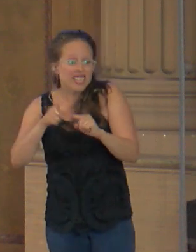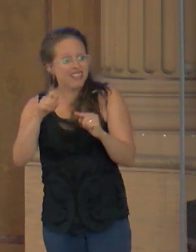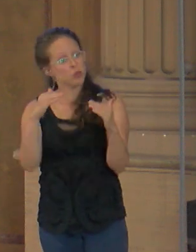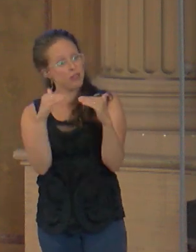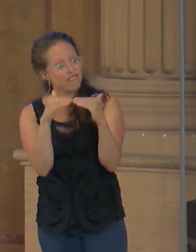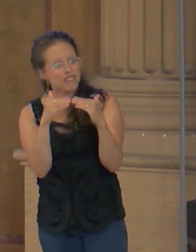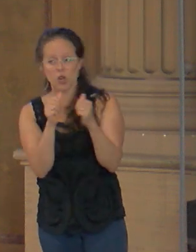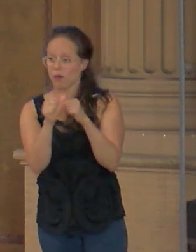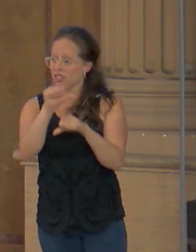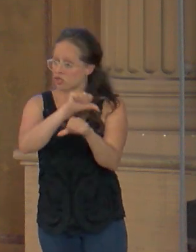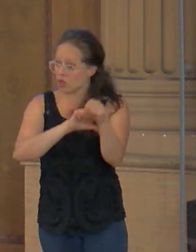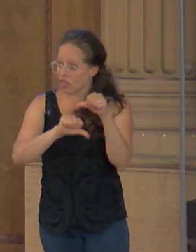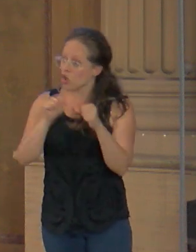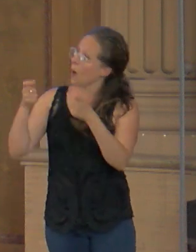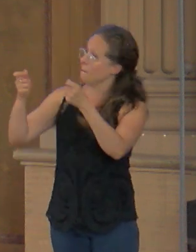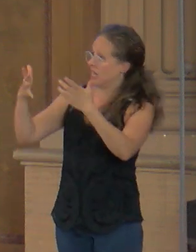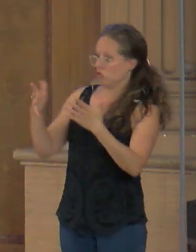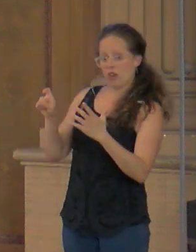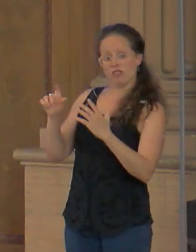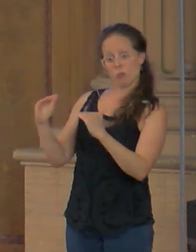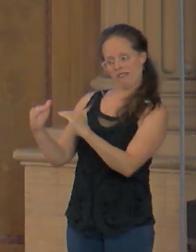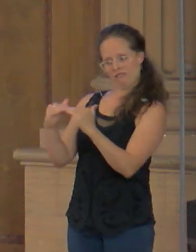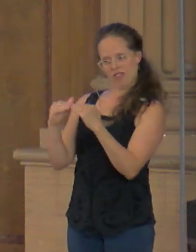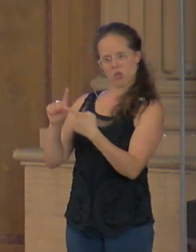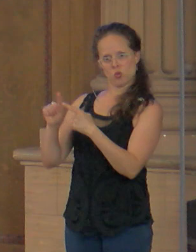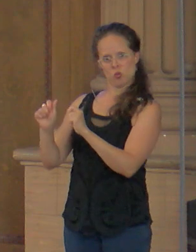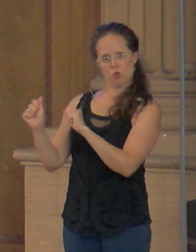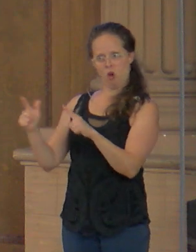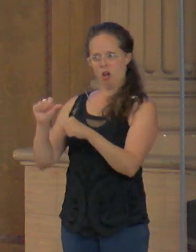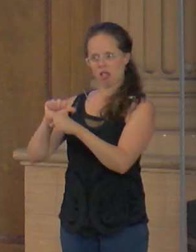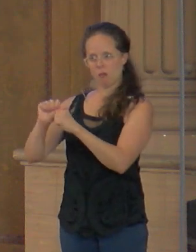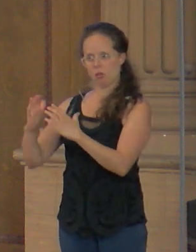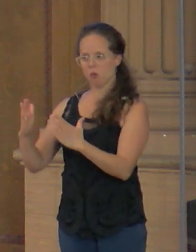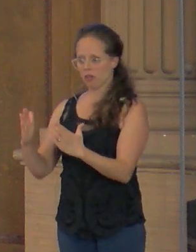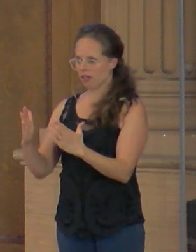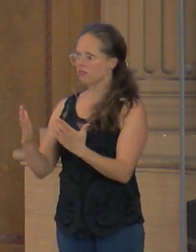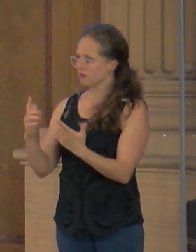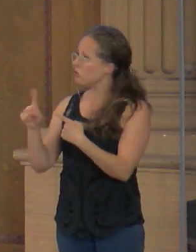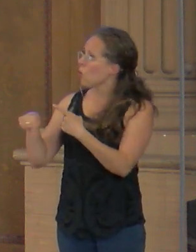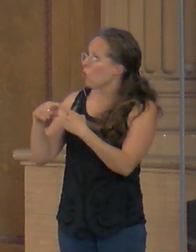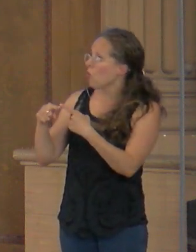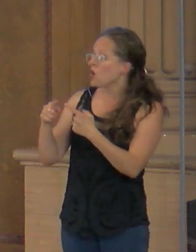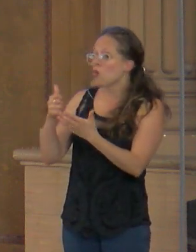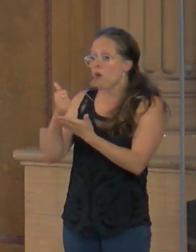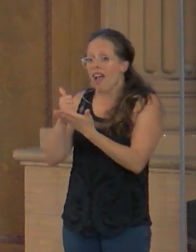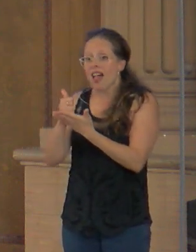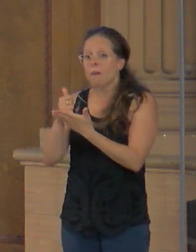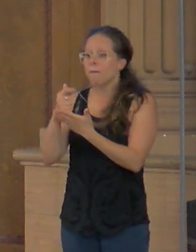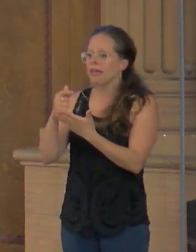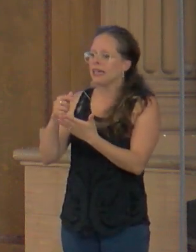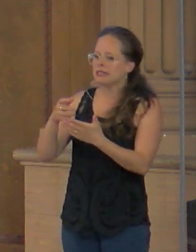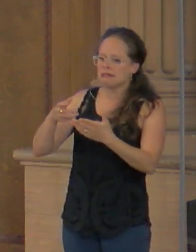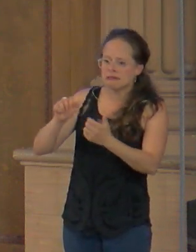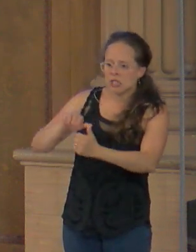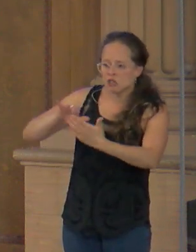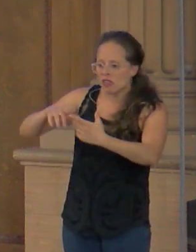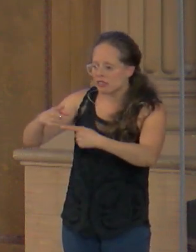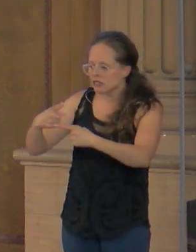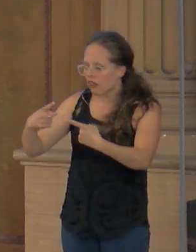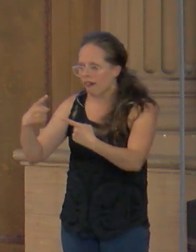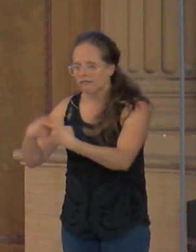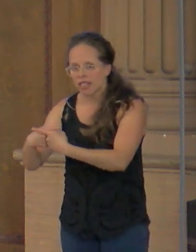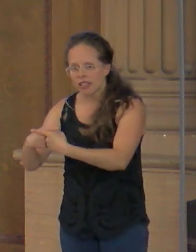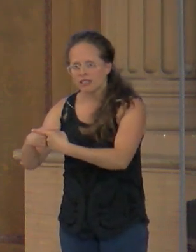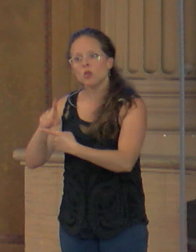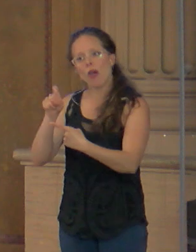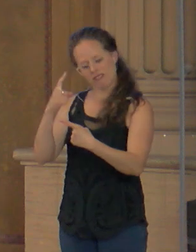other. Managers have to be fair with employees. We have to be fair when we're helping people sort out a conflict or be fair when we're in that conflict